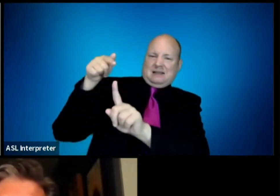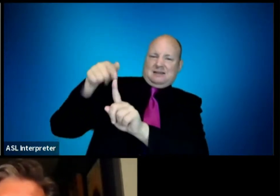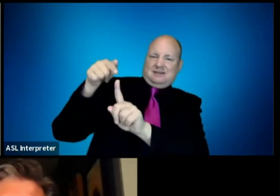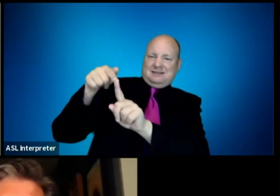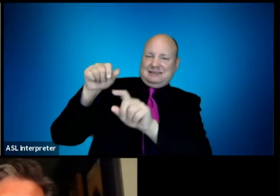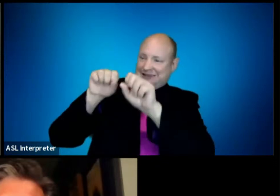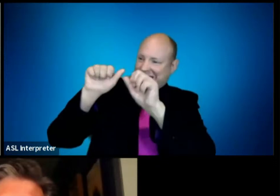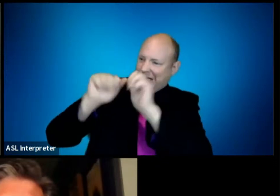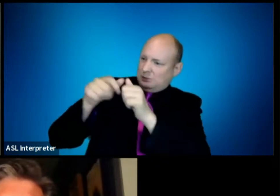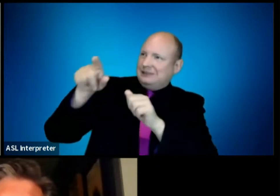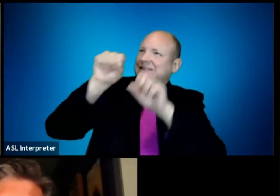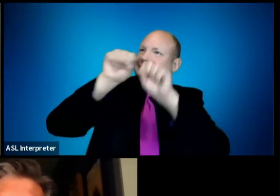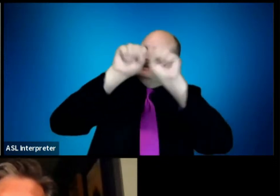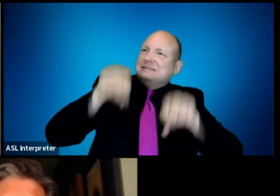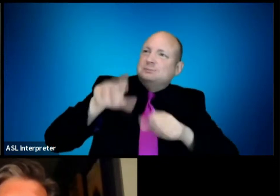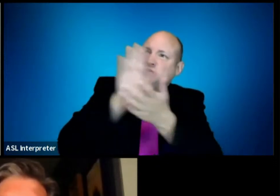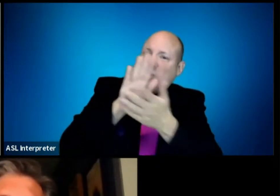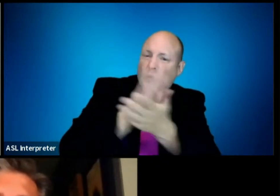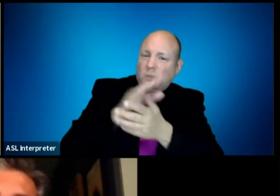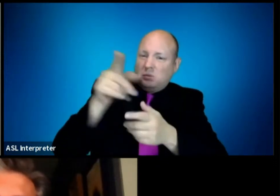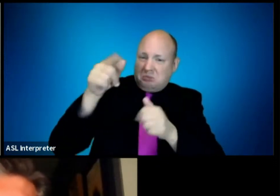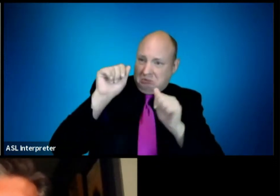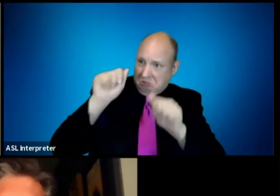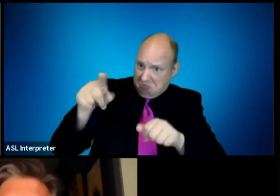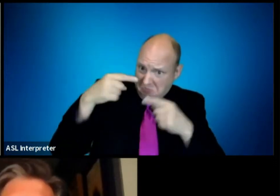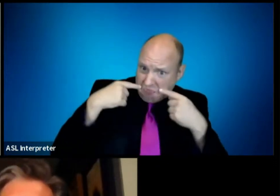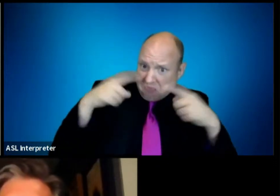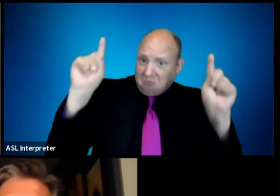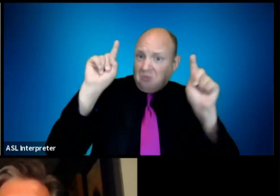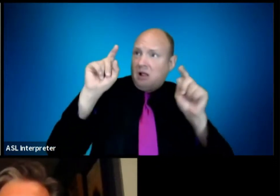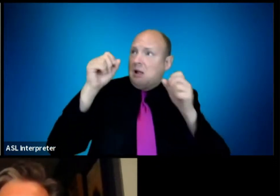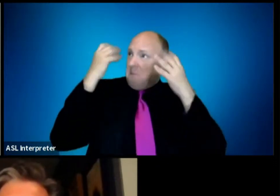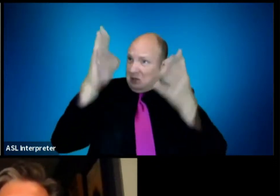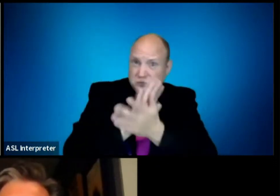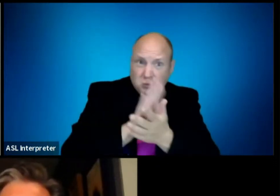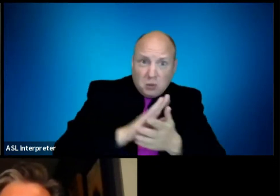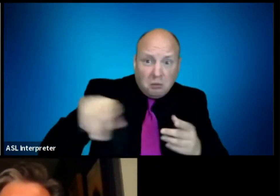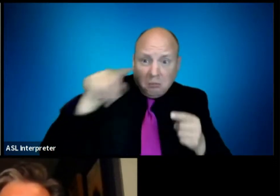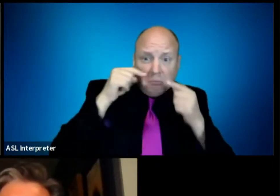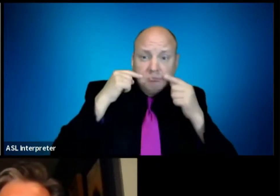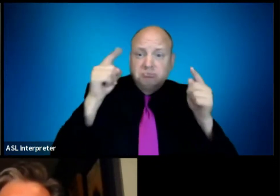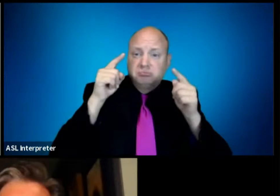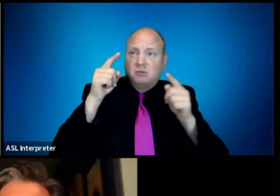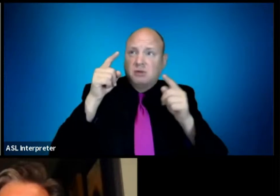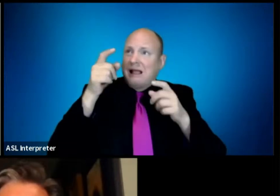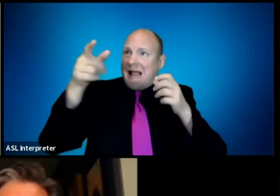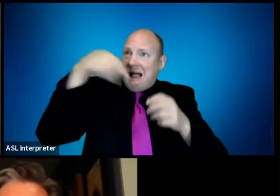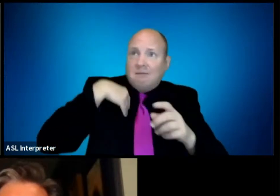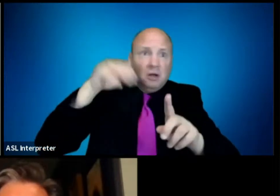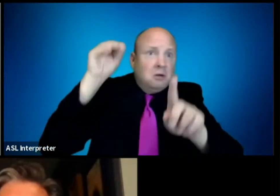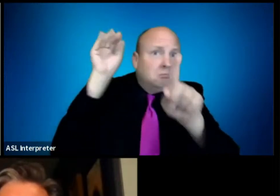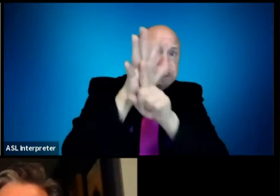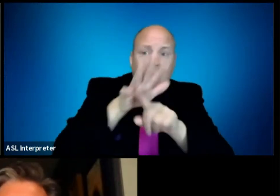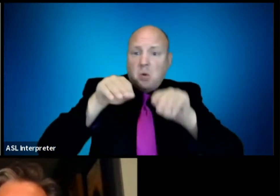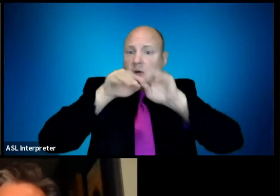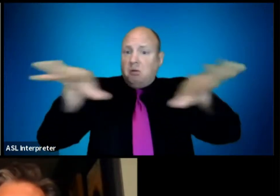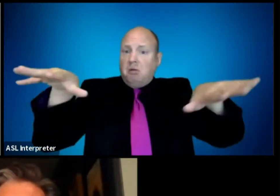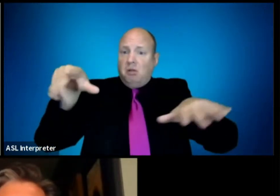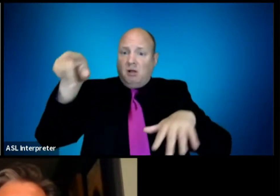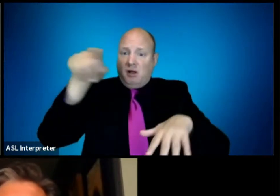know how many schools are affected to the extent that Reynolds High School is and closing down?